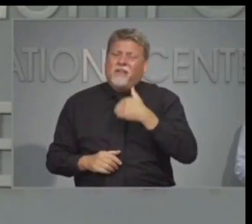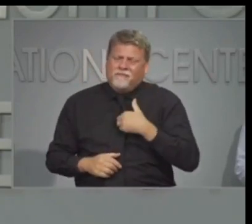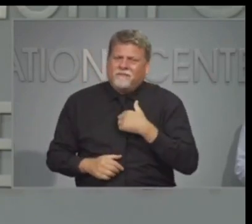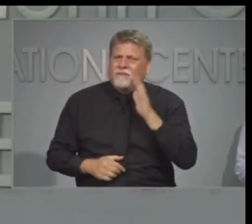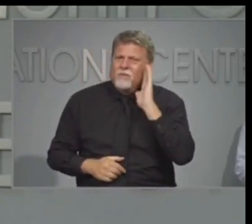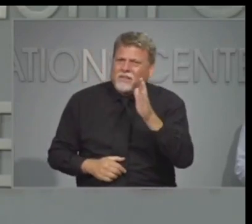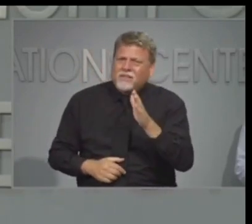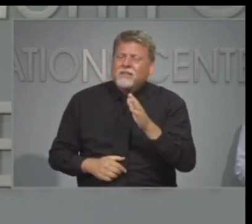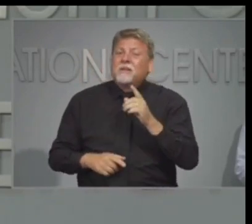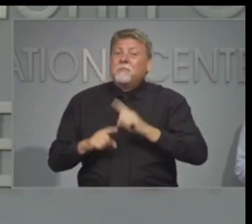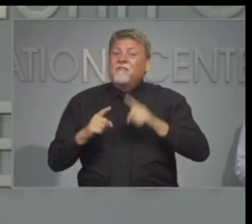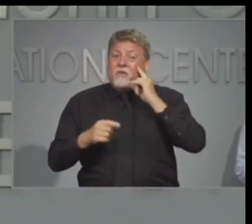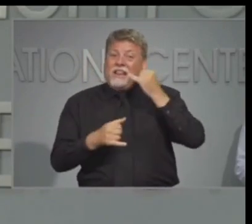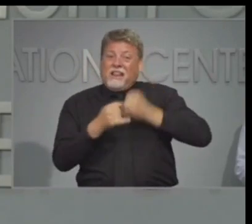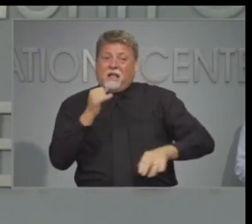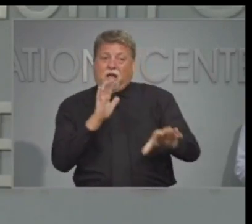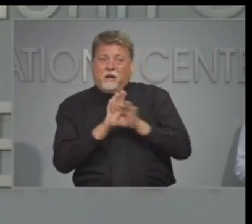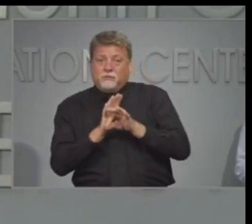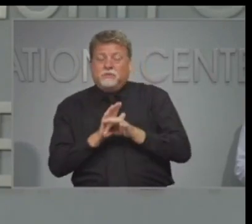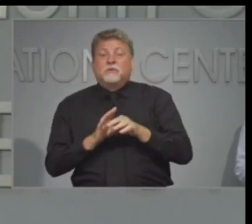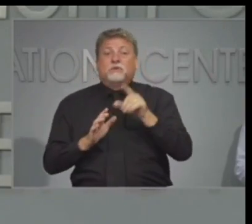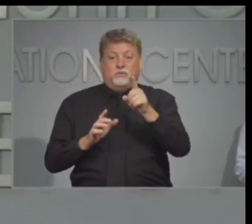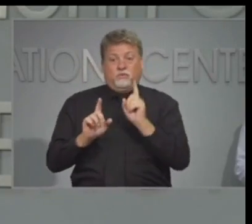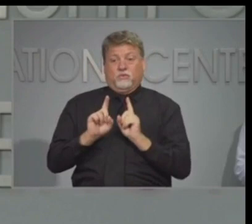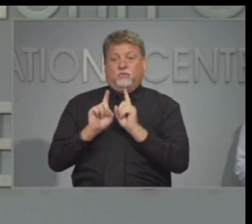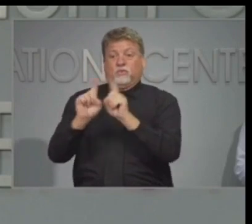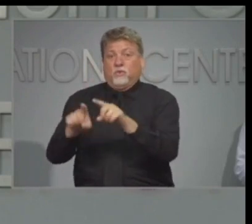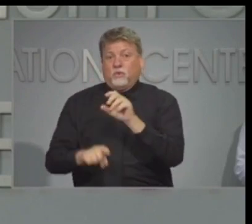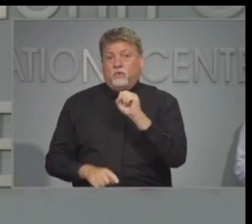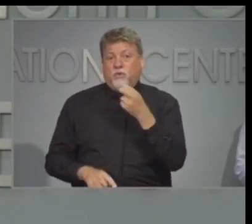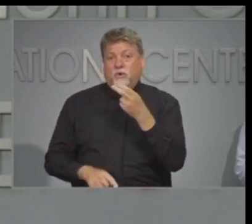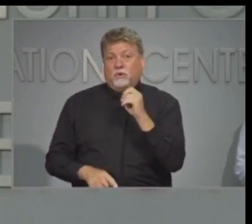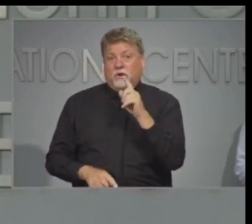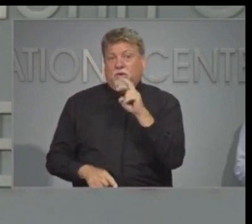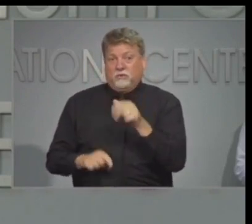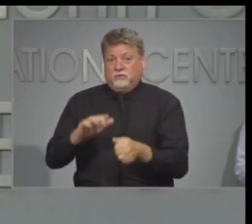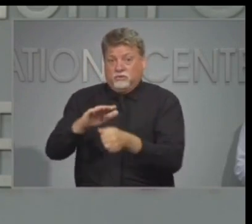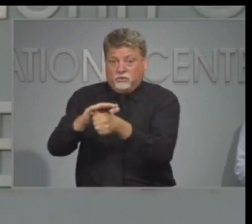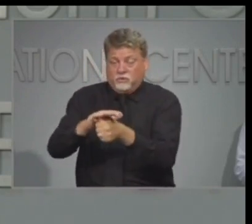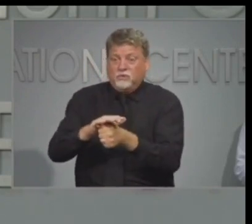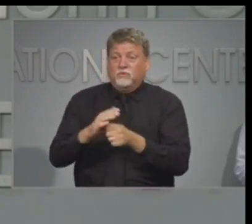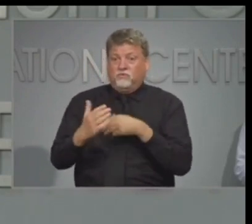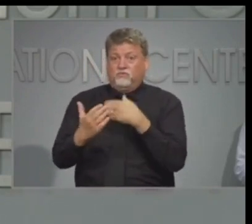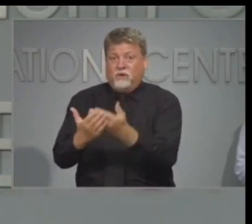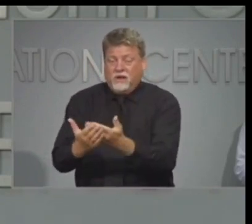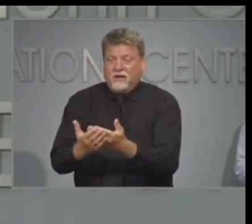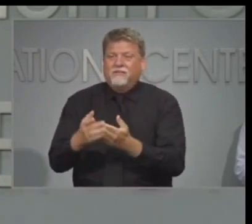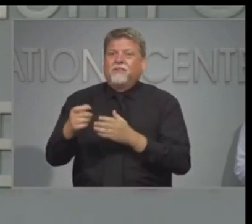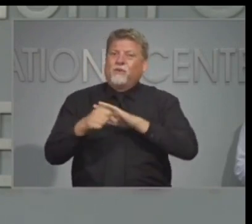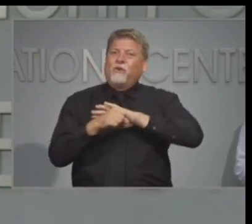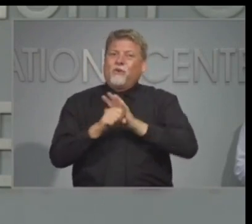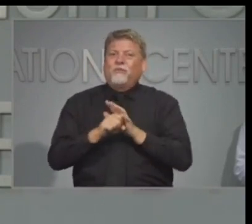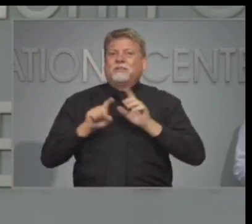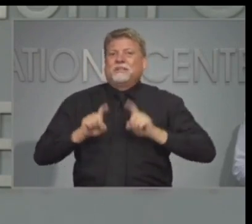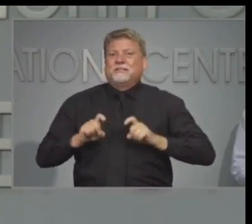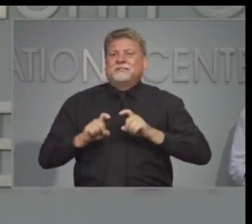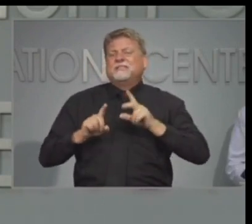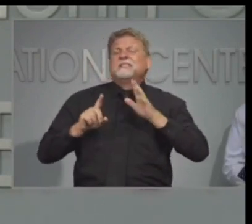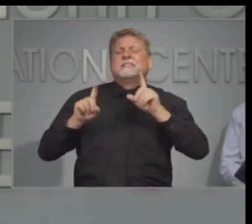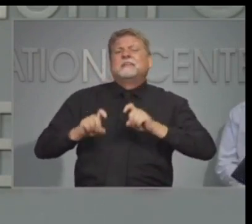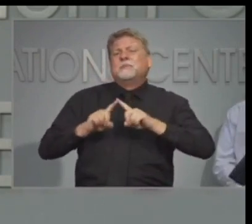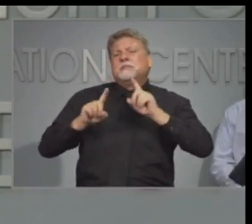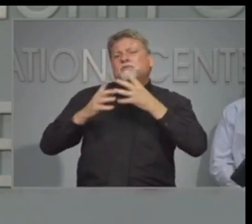symptoms. If someone has symptoms, they'll be directed to a sheltering option where they can more easily